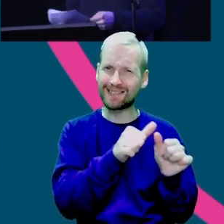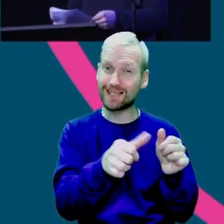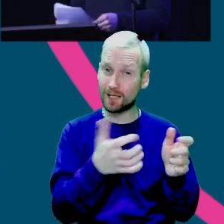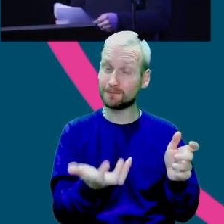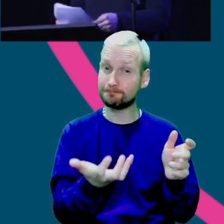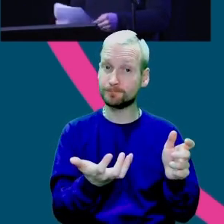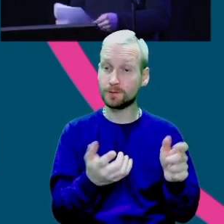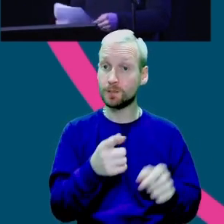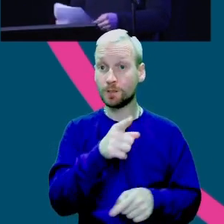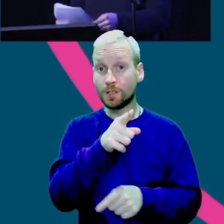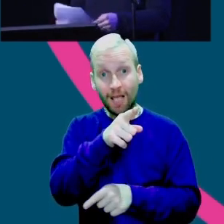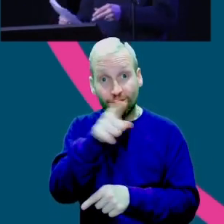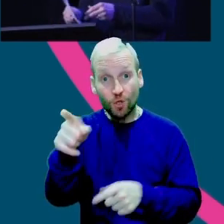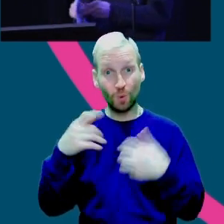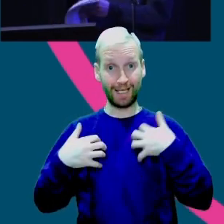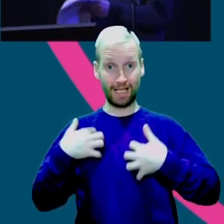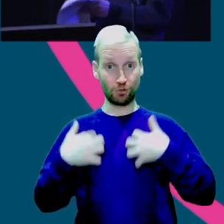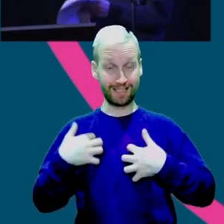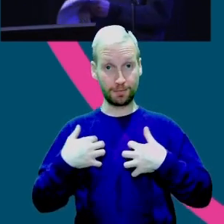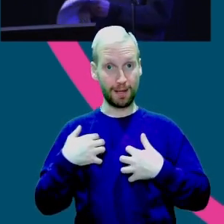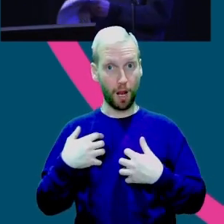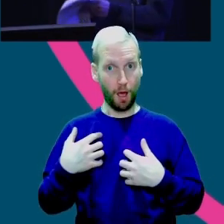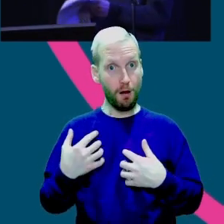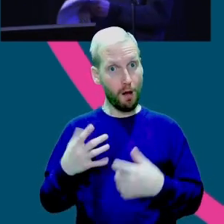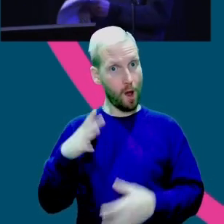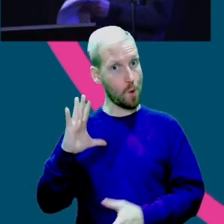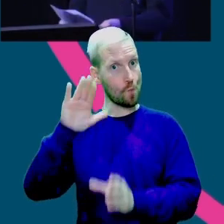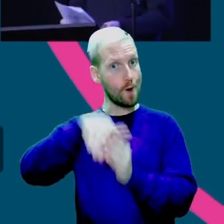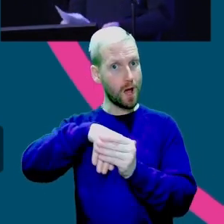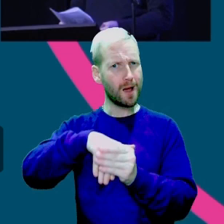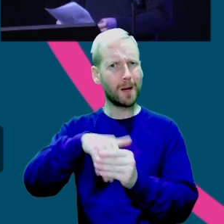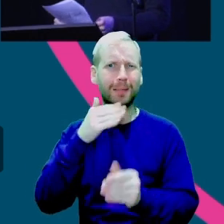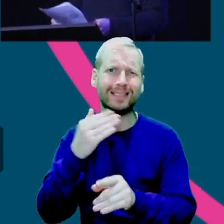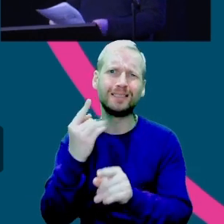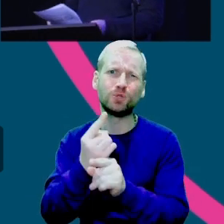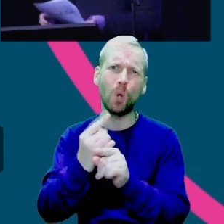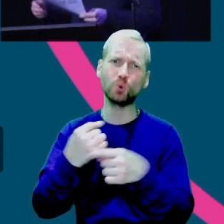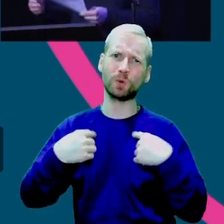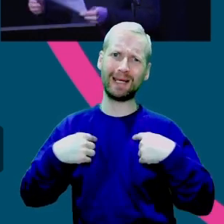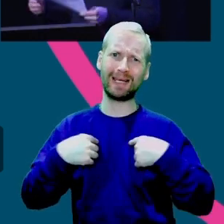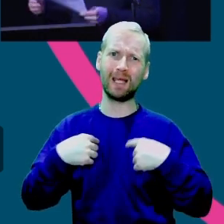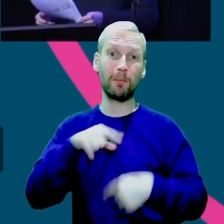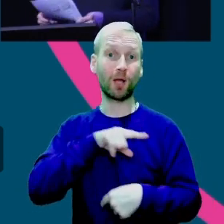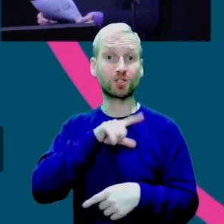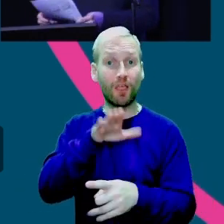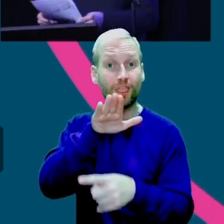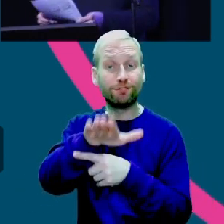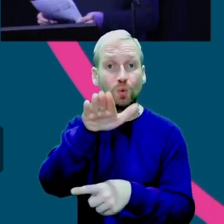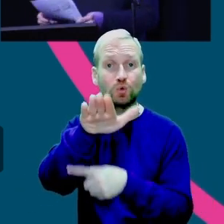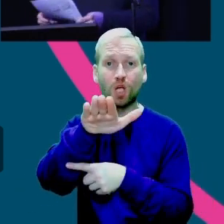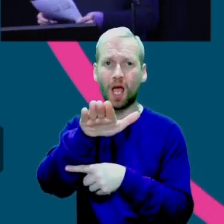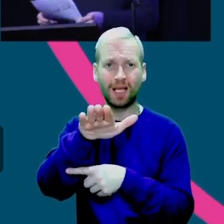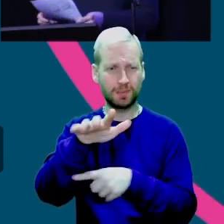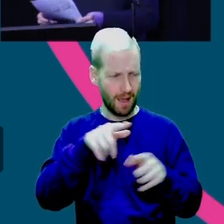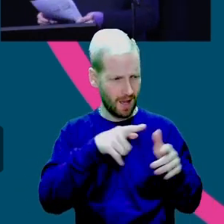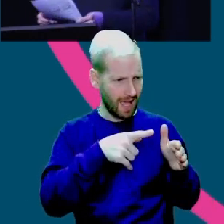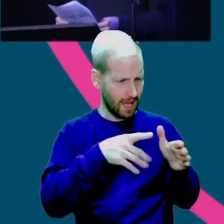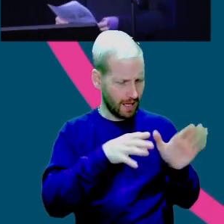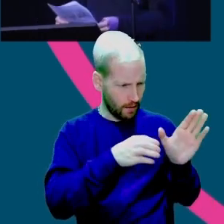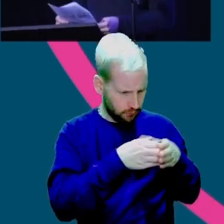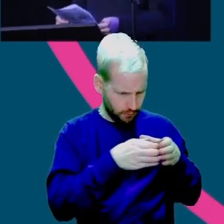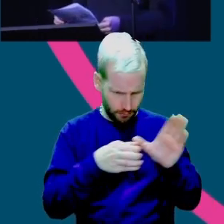captures anyone's interest, I'd love to speak to you more about it, because the future is about multi-agency collaboration.